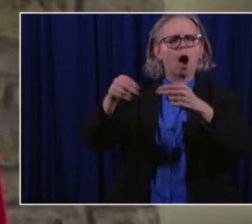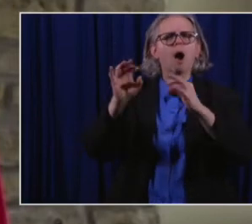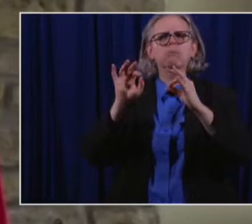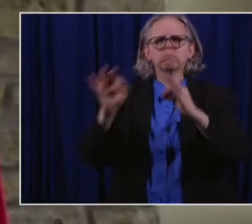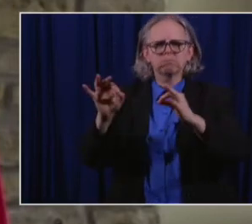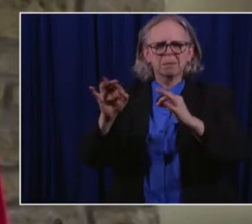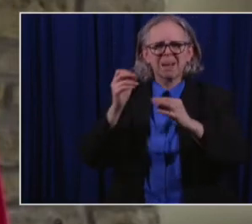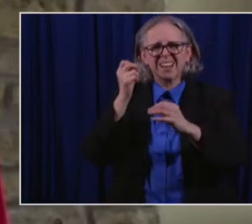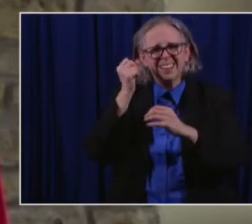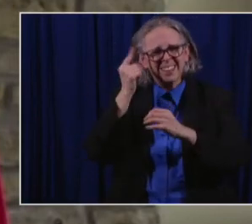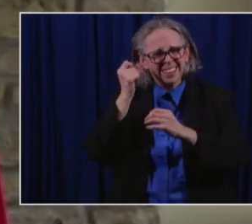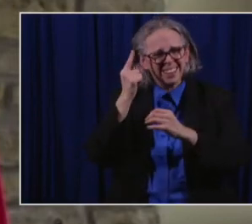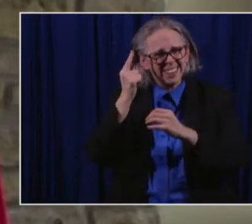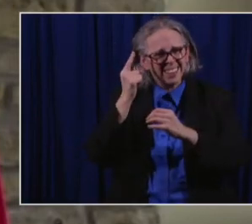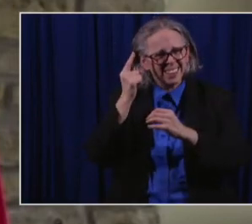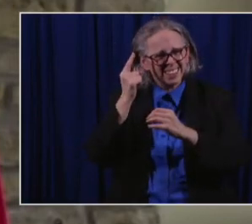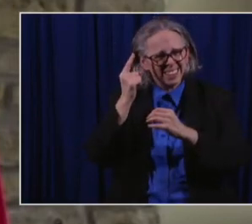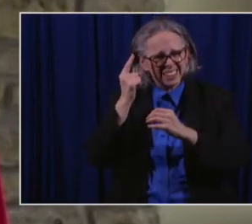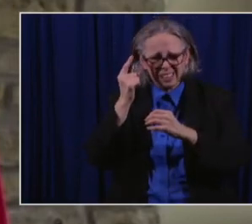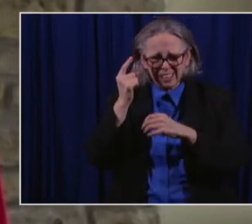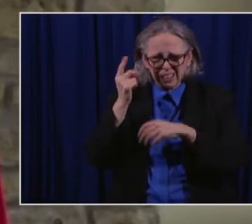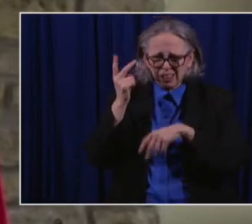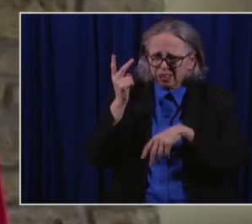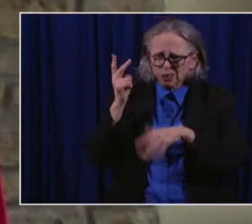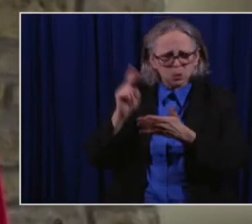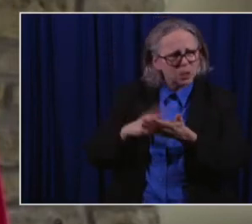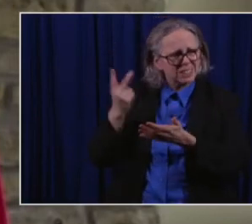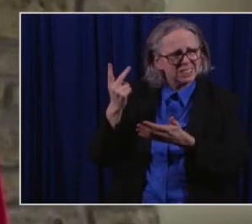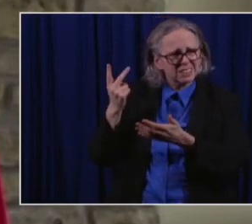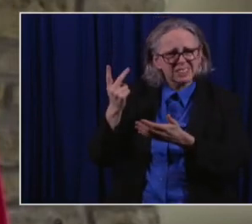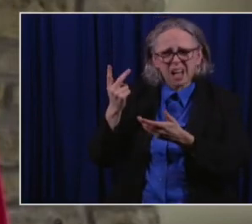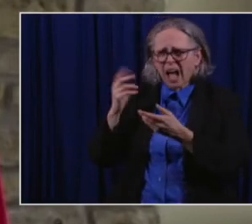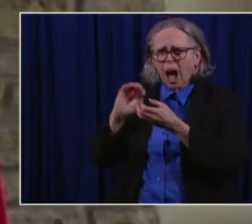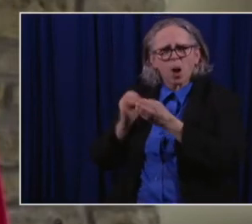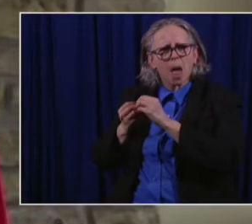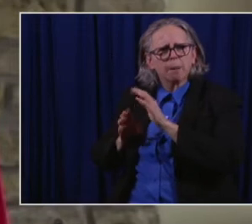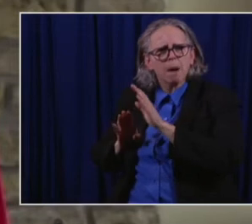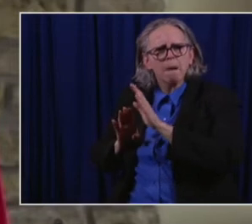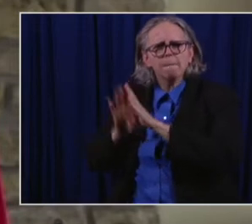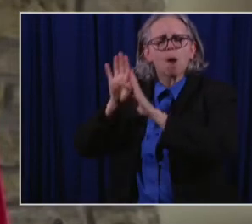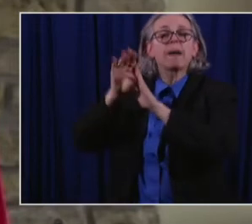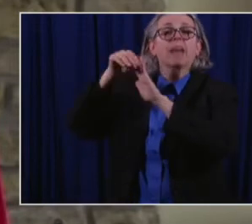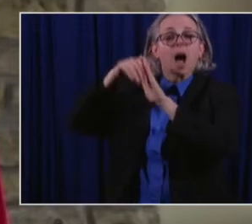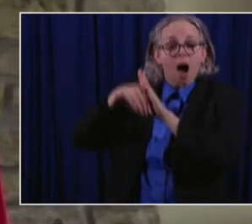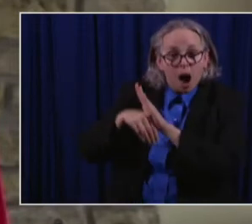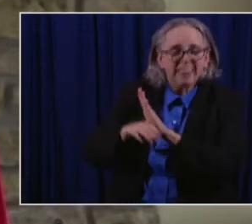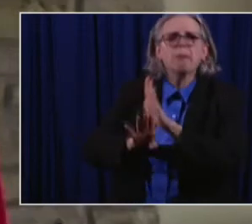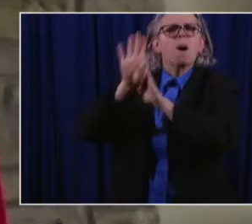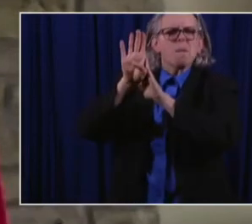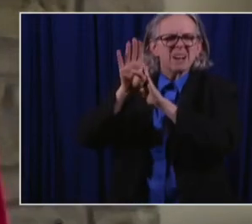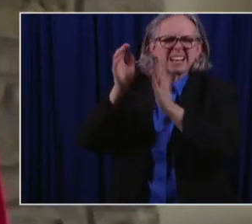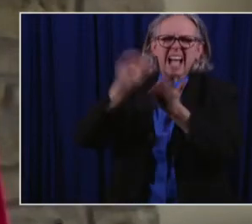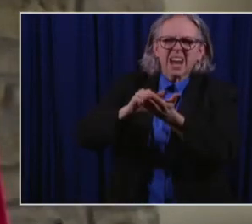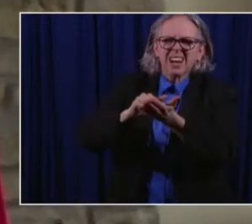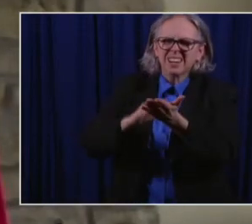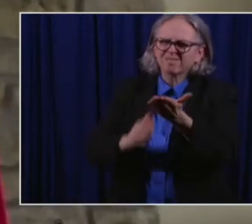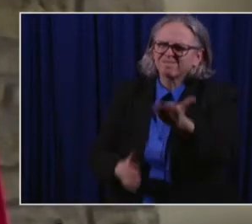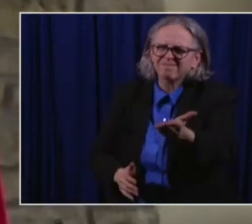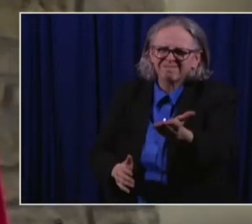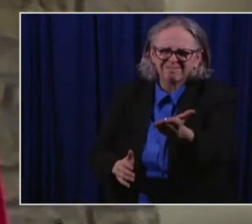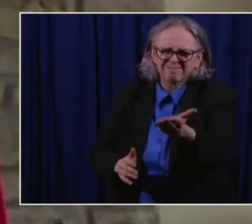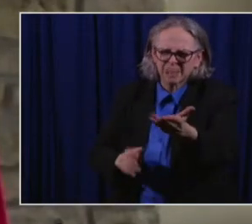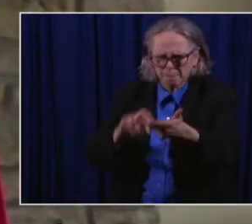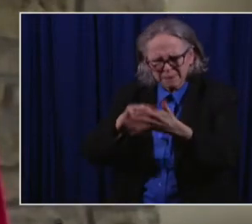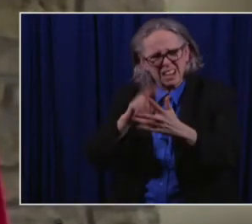before. We can do it again. This is tougher because the spread is more widespread. And it's